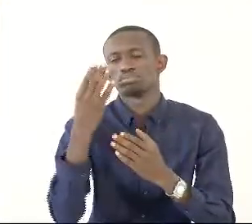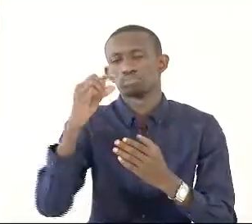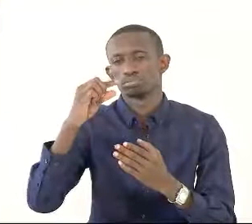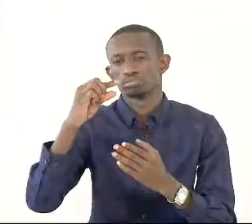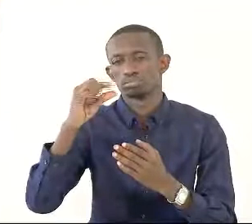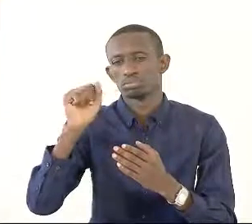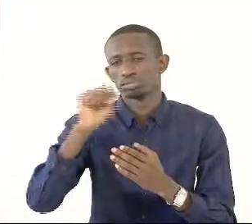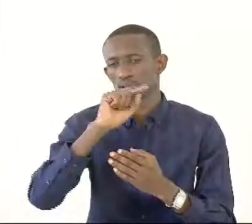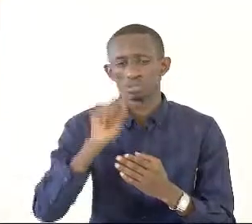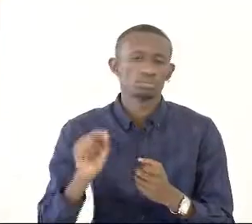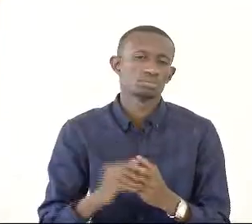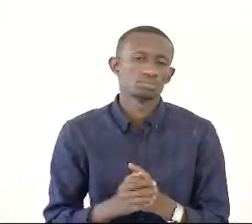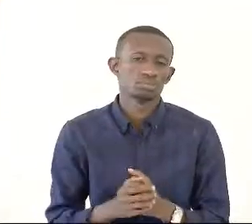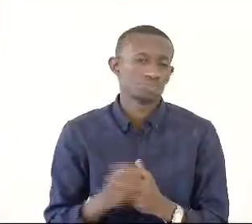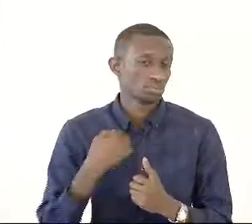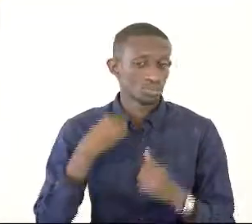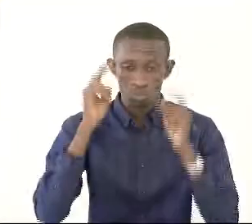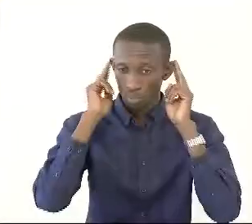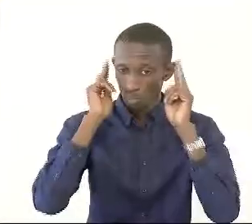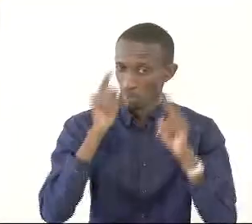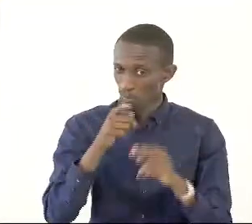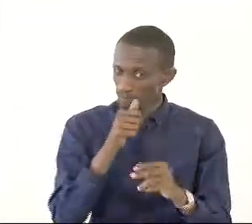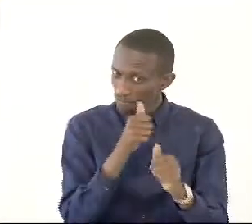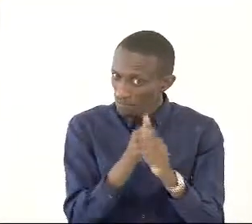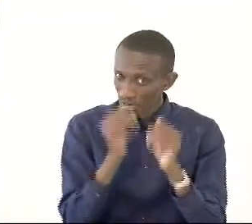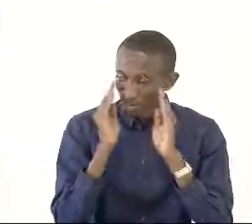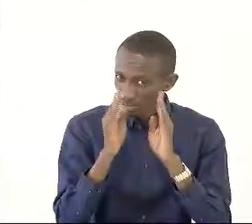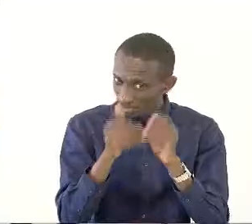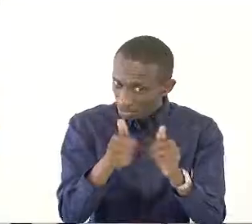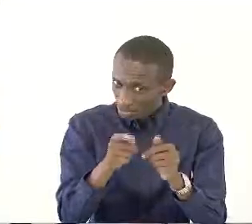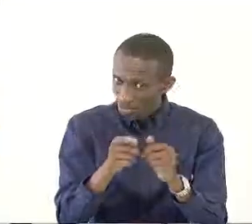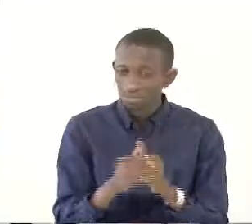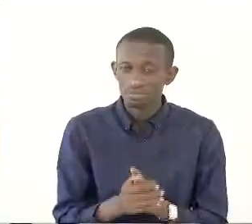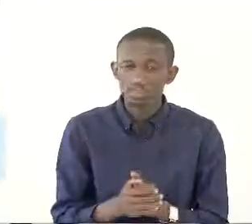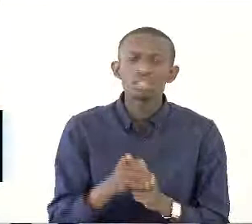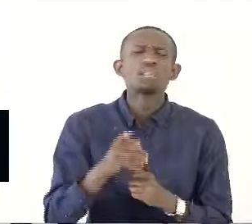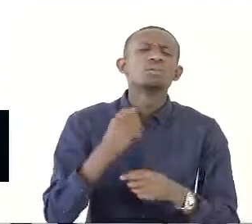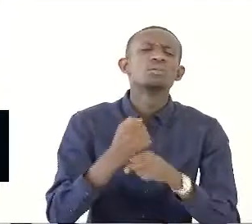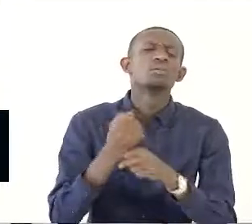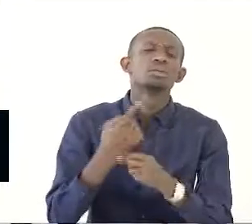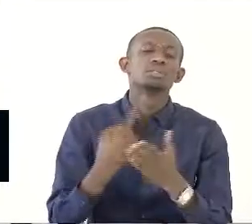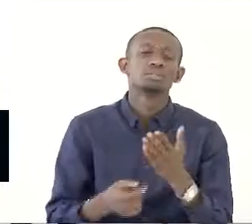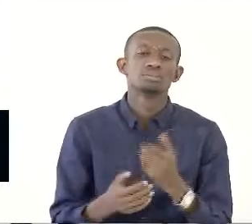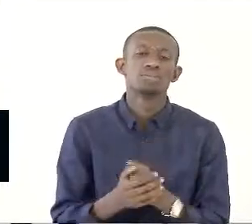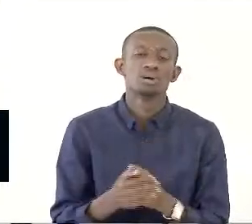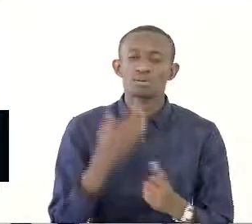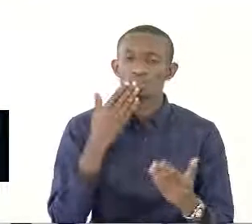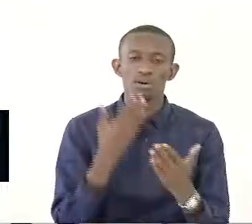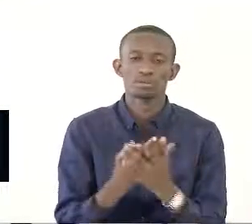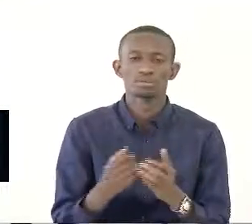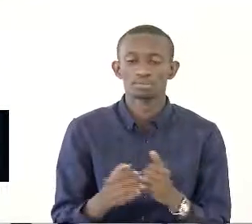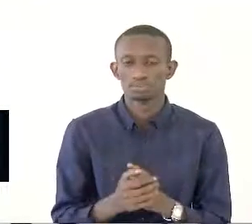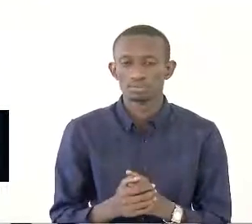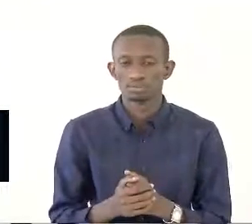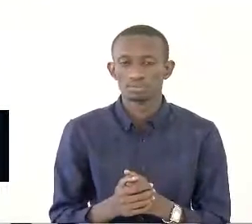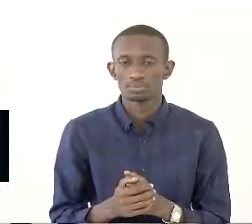there. I hope you are following. They are going to do what? Good. They are going